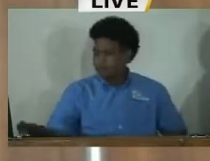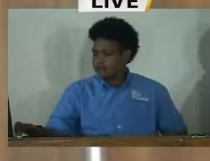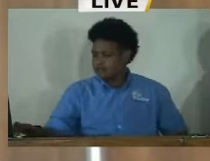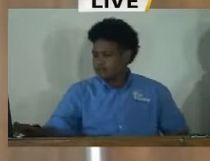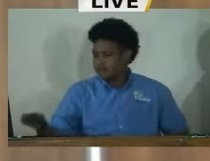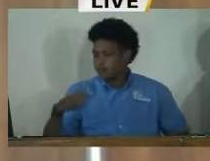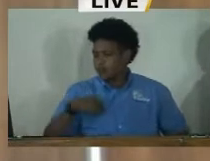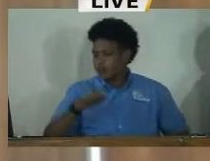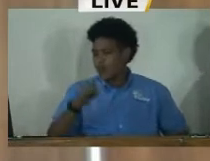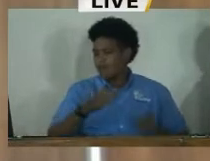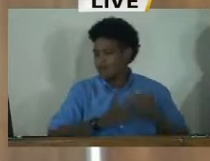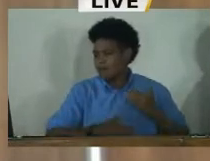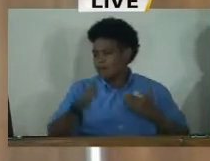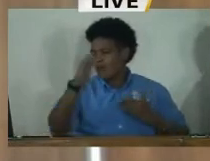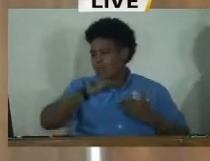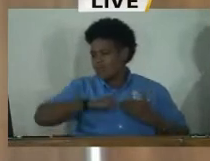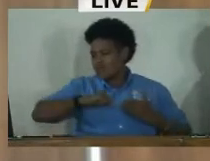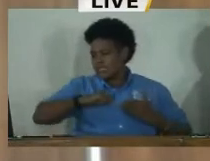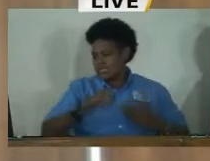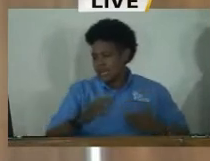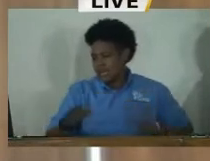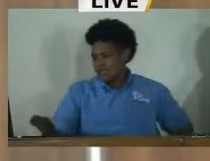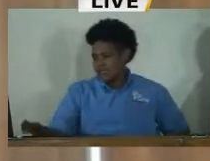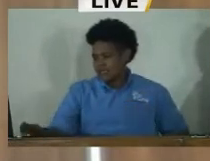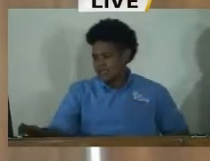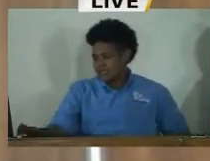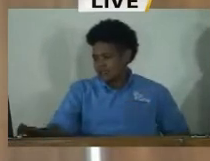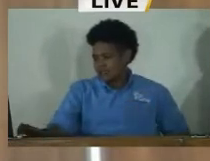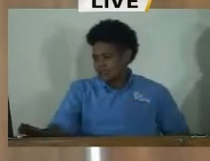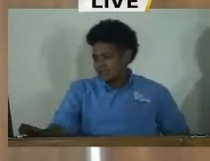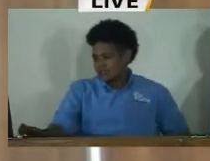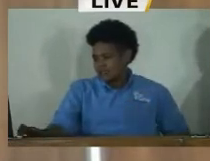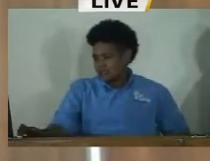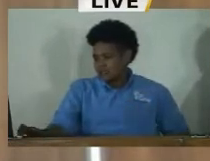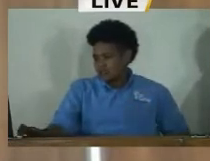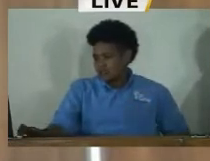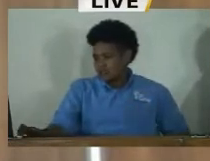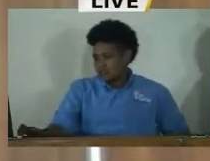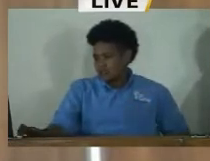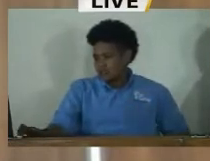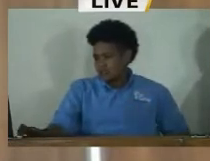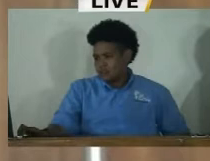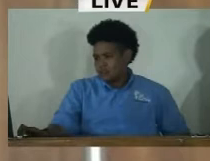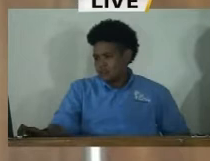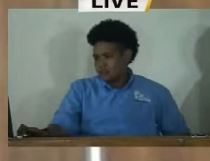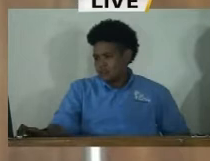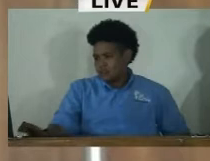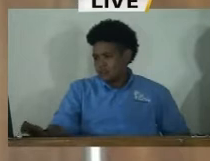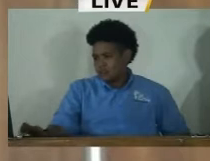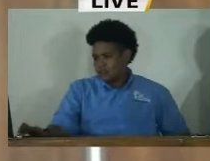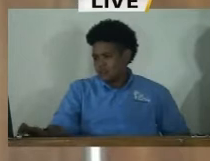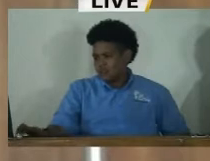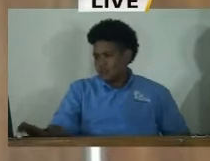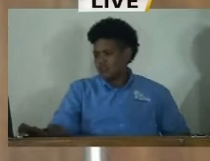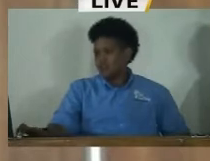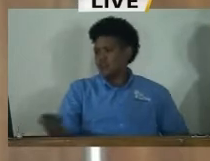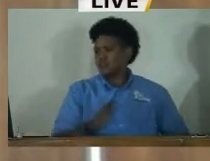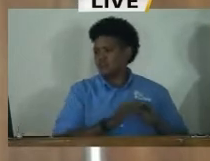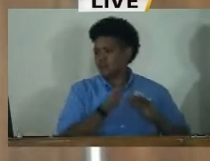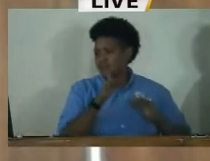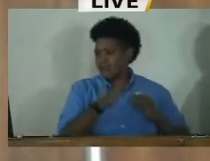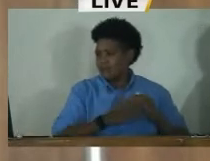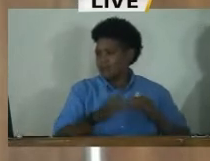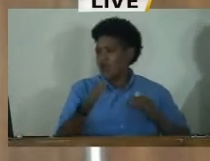to go beyond resilience. Madam Speaker, Jamaica needs to go beyond a reactive response. To